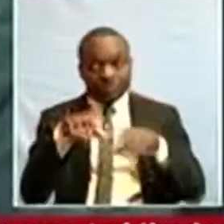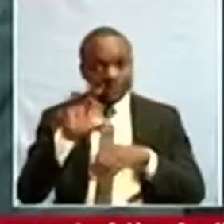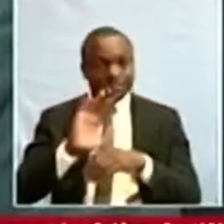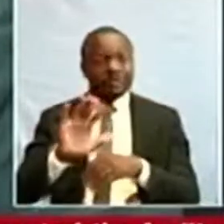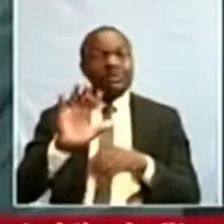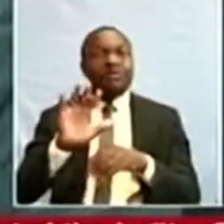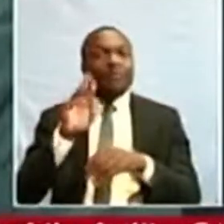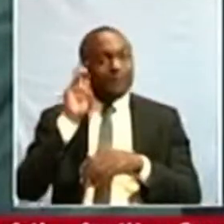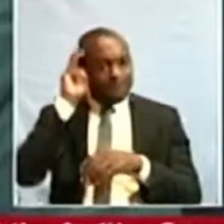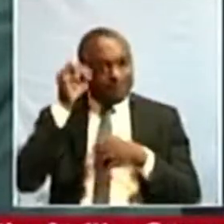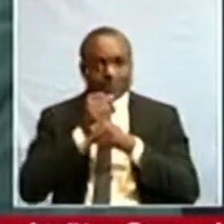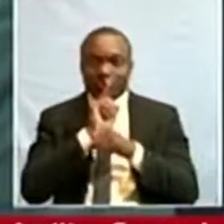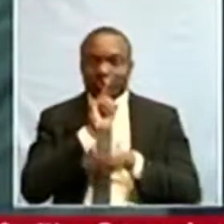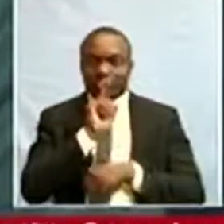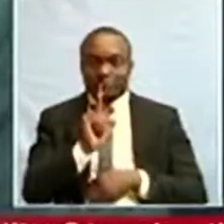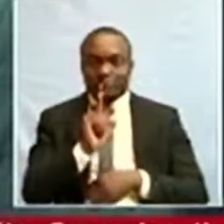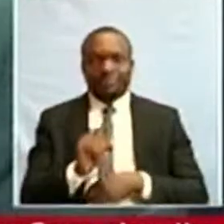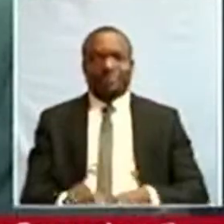really that